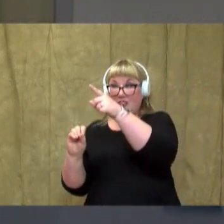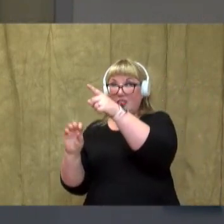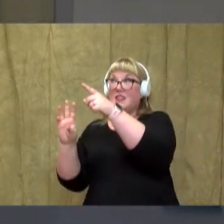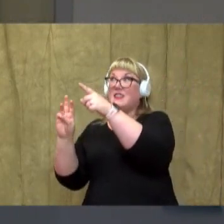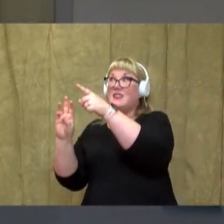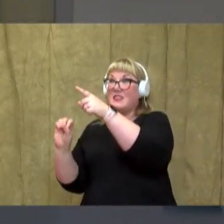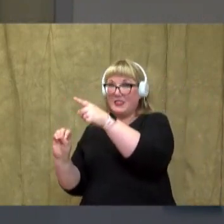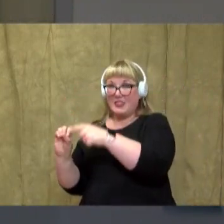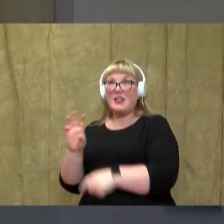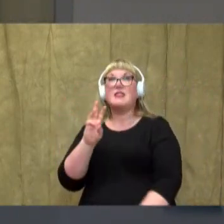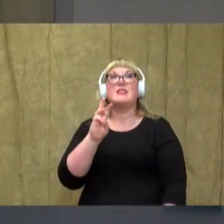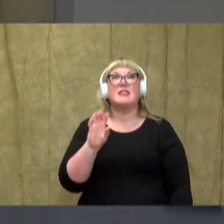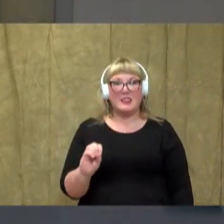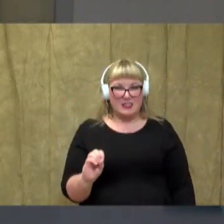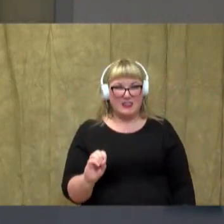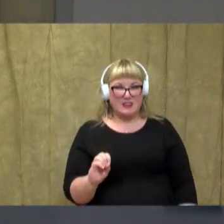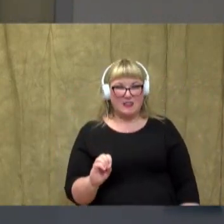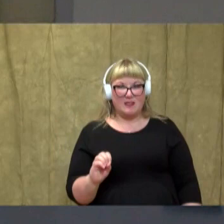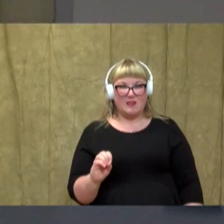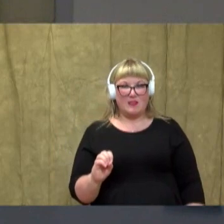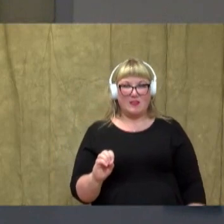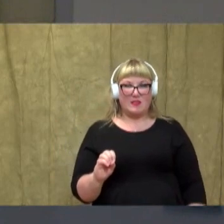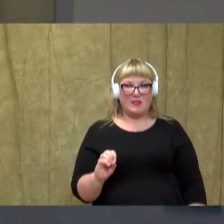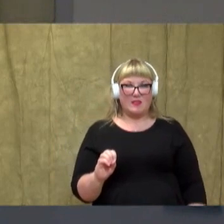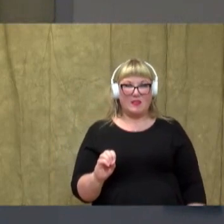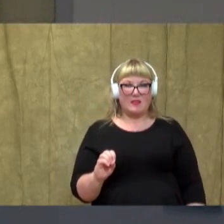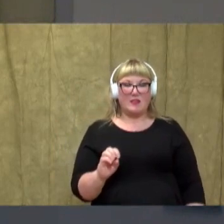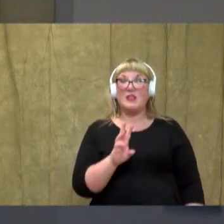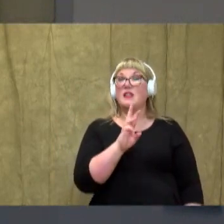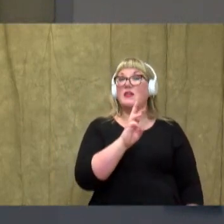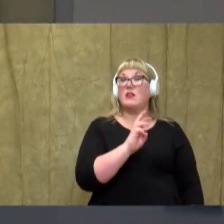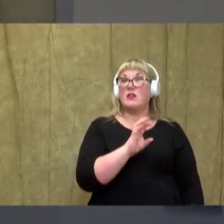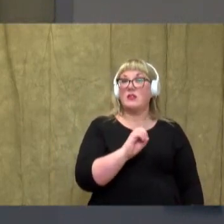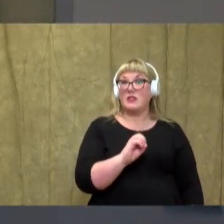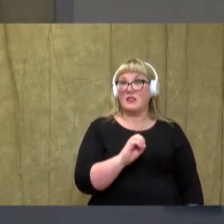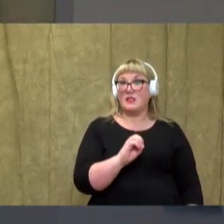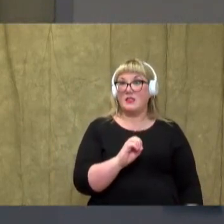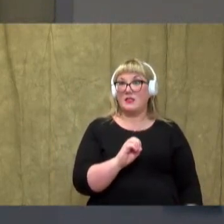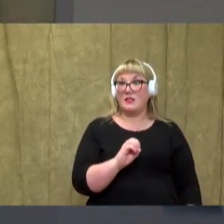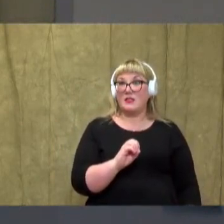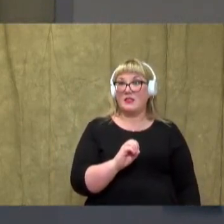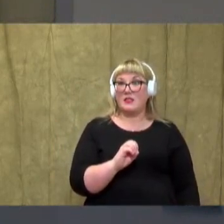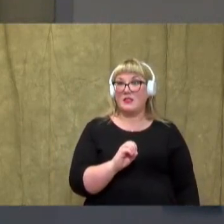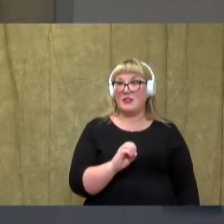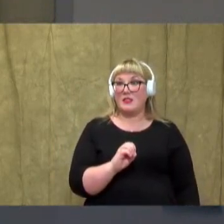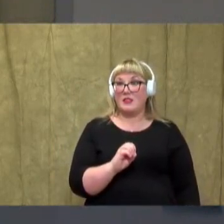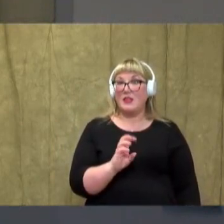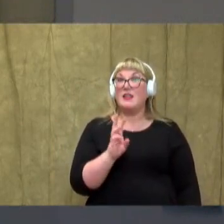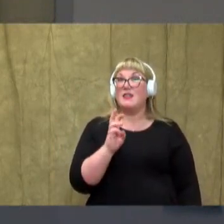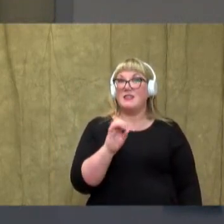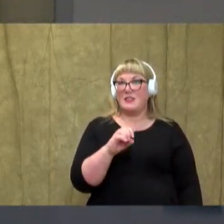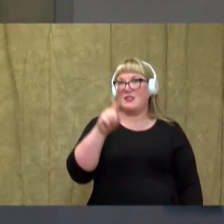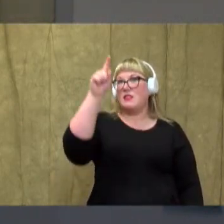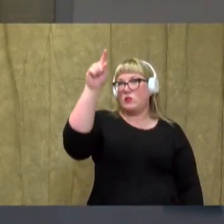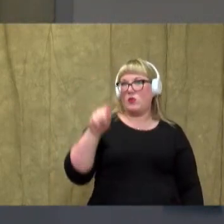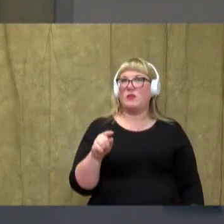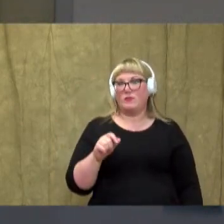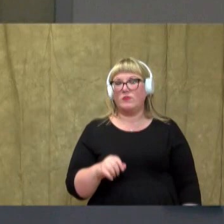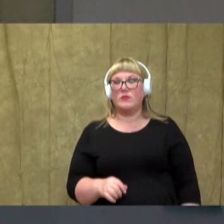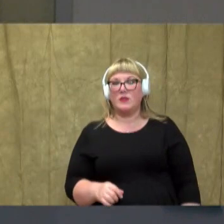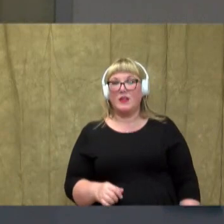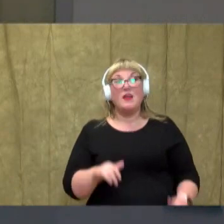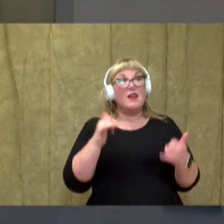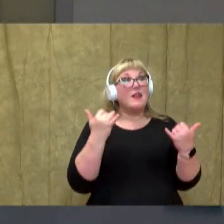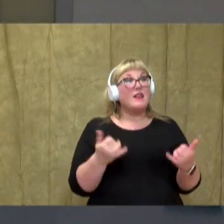50, 60. We have 6 rods, which gives us 60. Now let's count